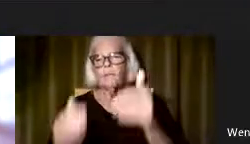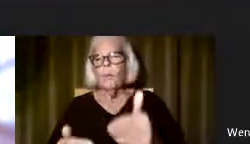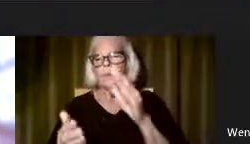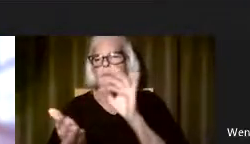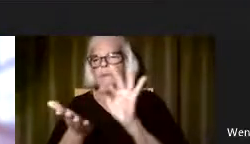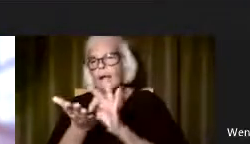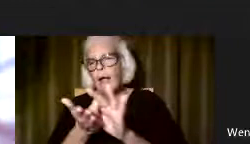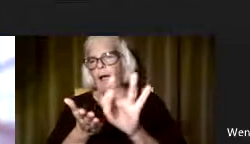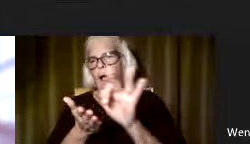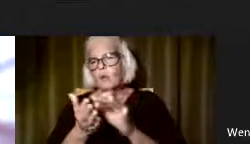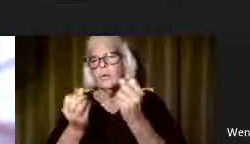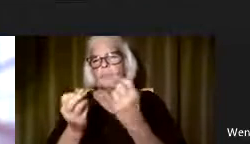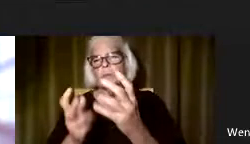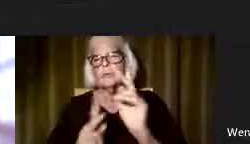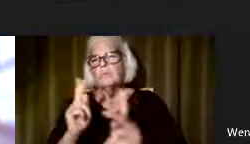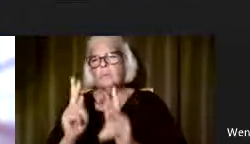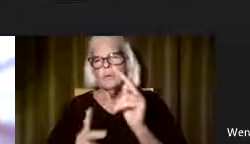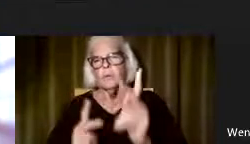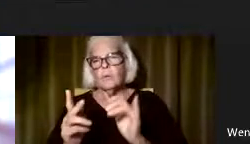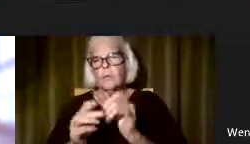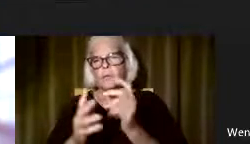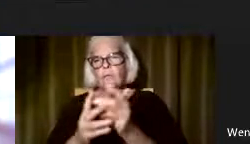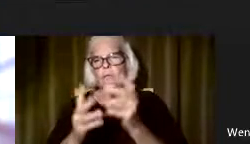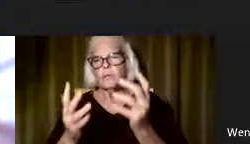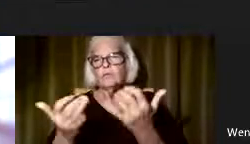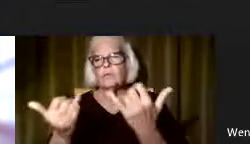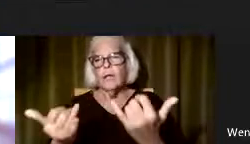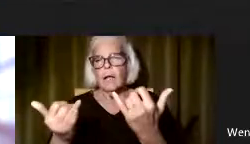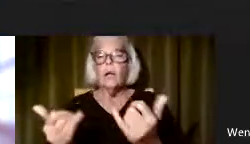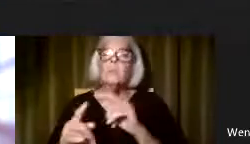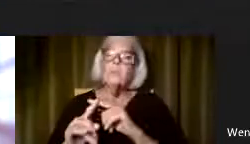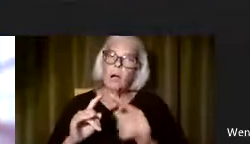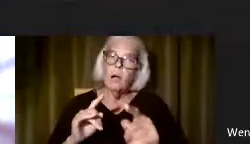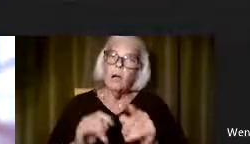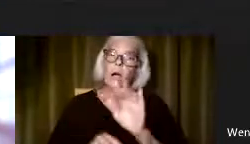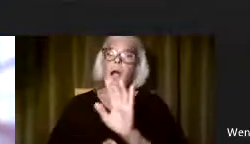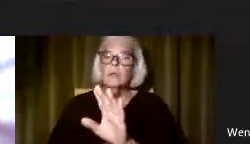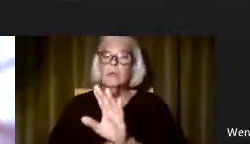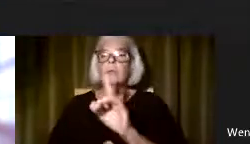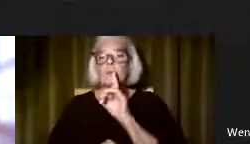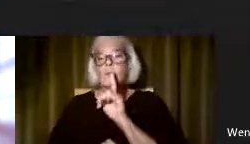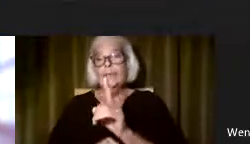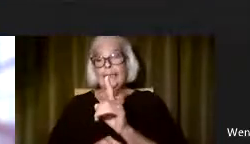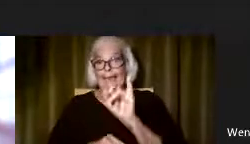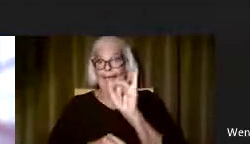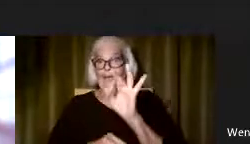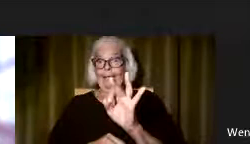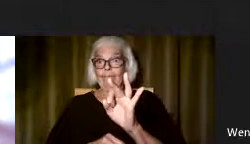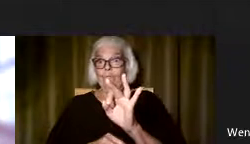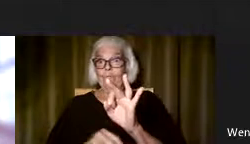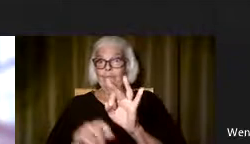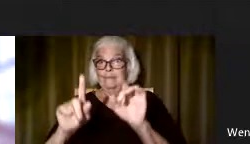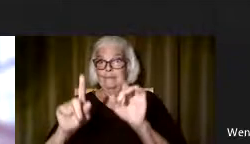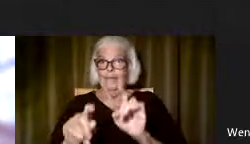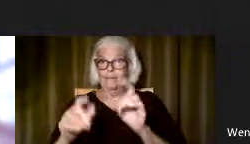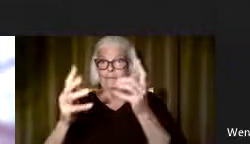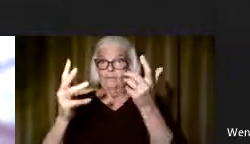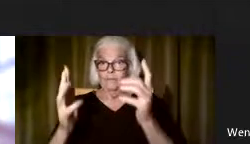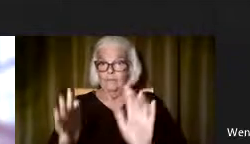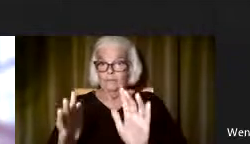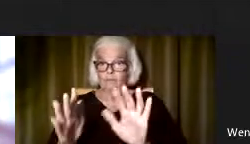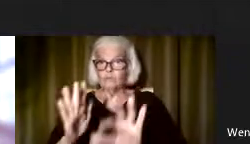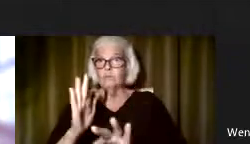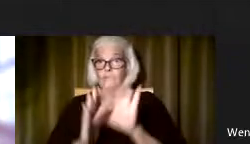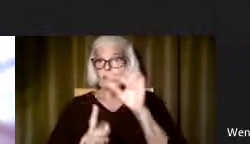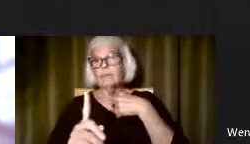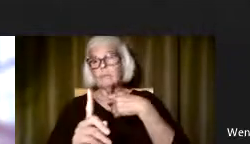an opportunity here to report your results. Especially, we would encourage people who test positive to report their results.